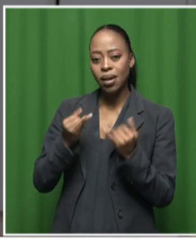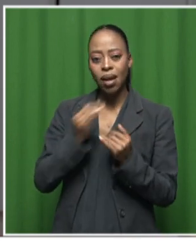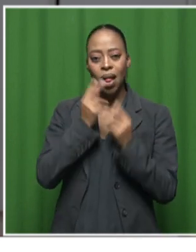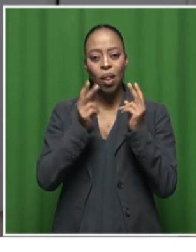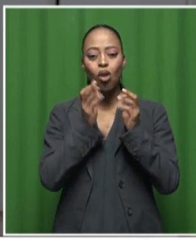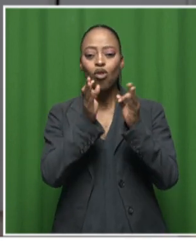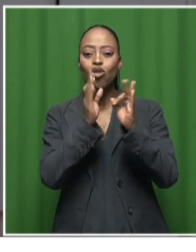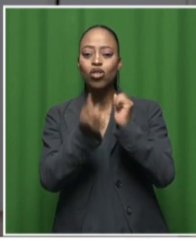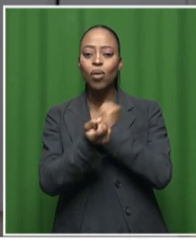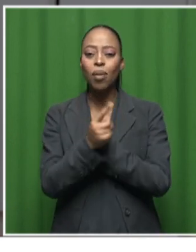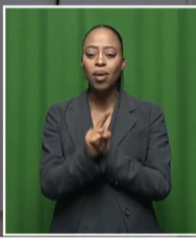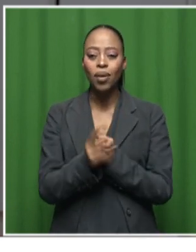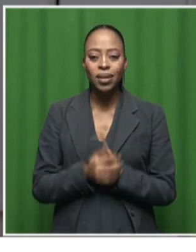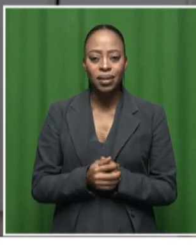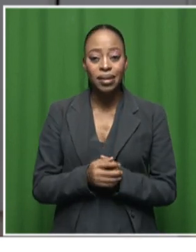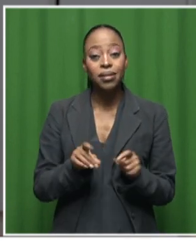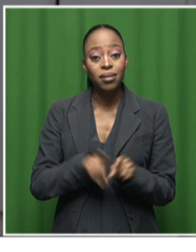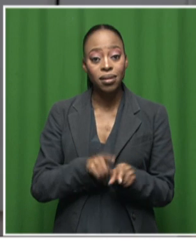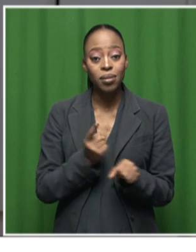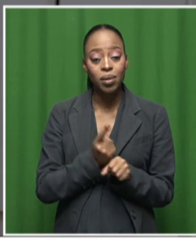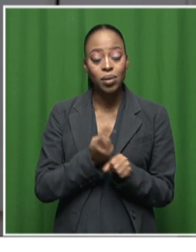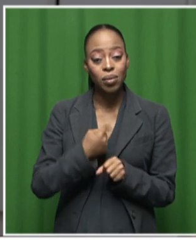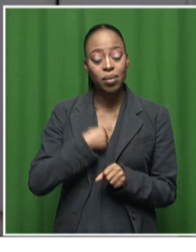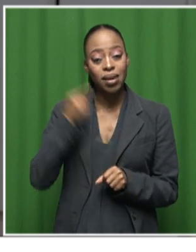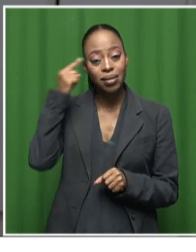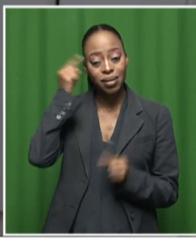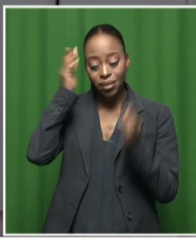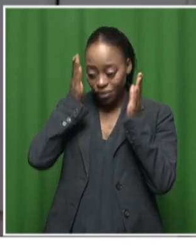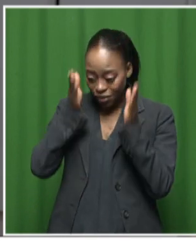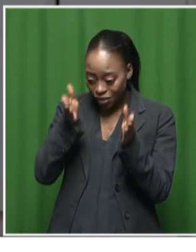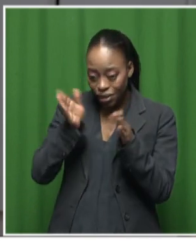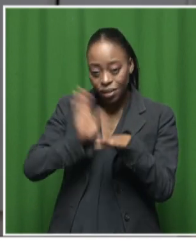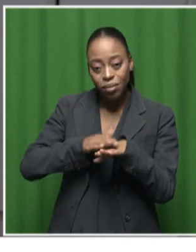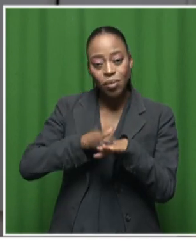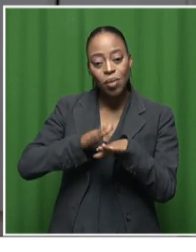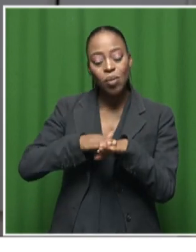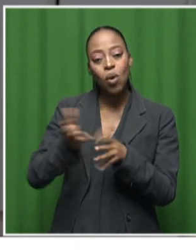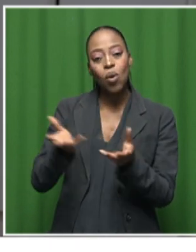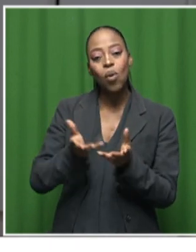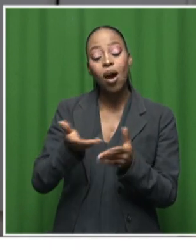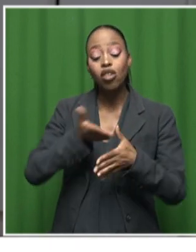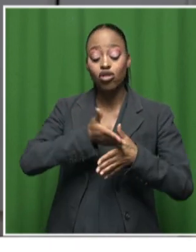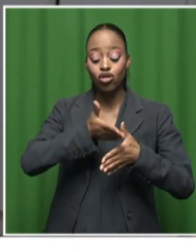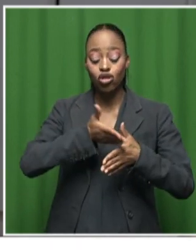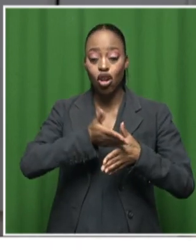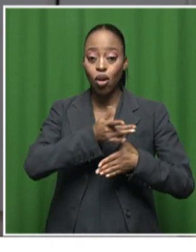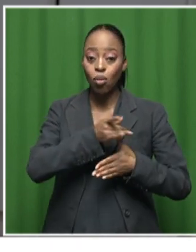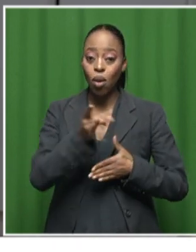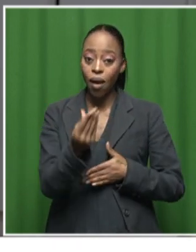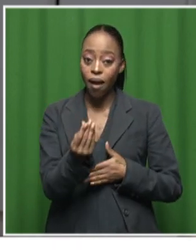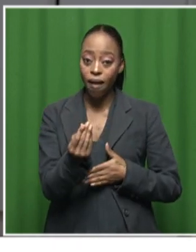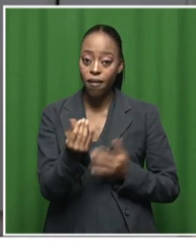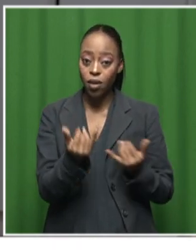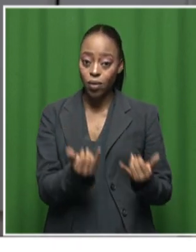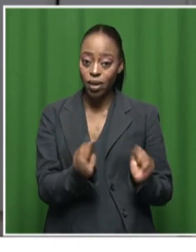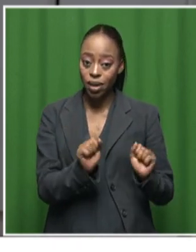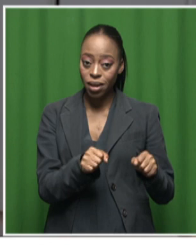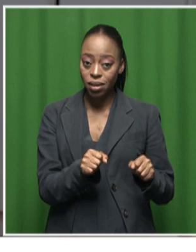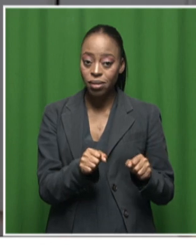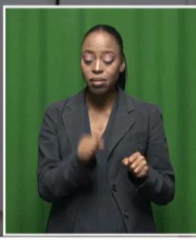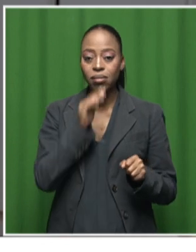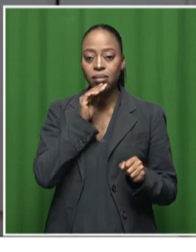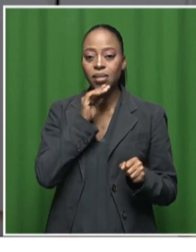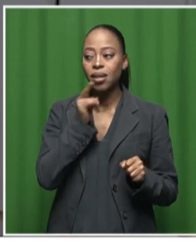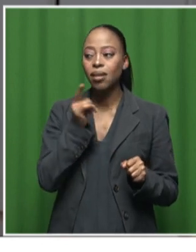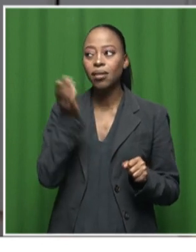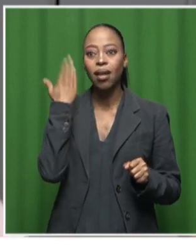the future hold. And I think we need to focus on, you know, there are jobs that exist today that actually